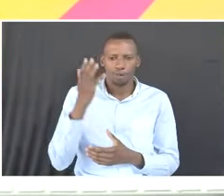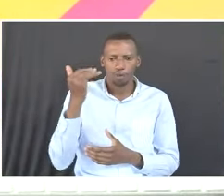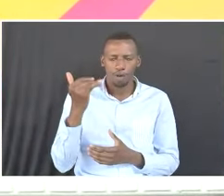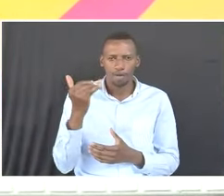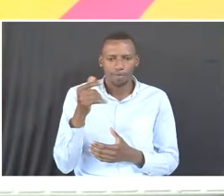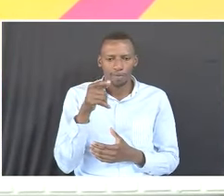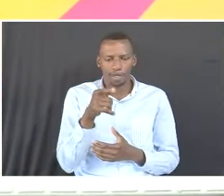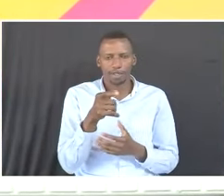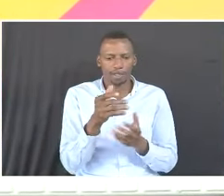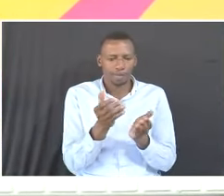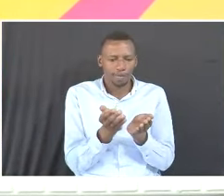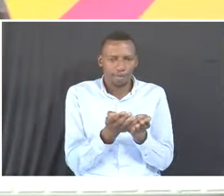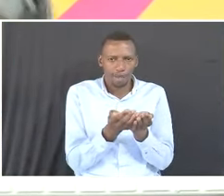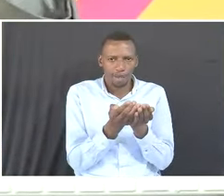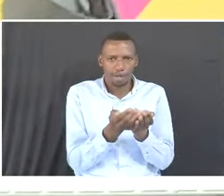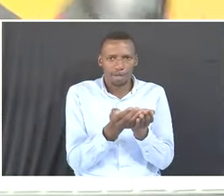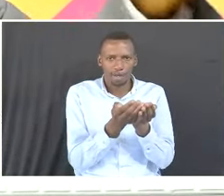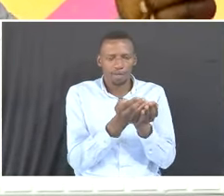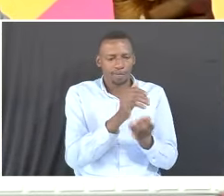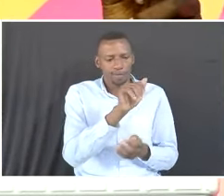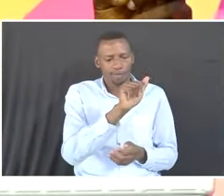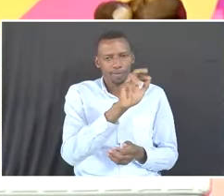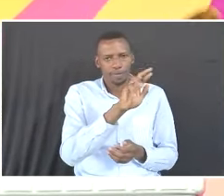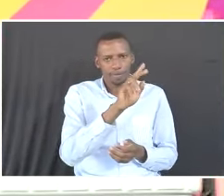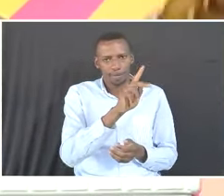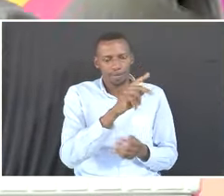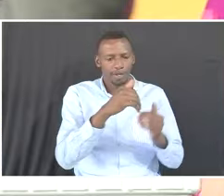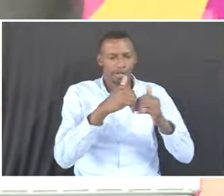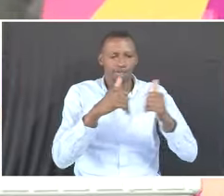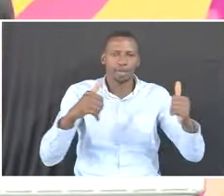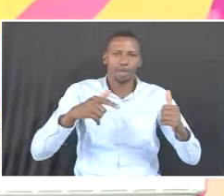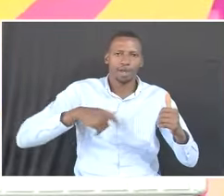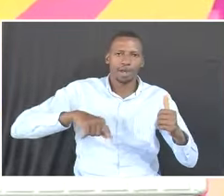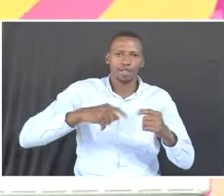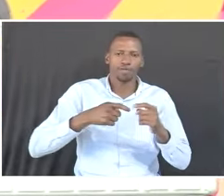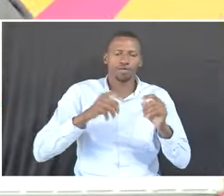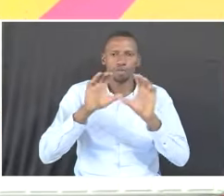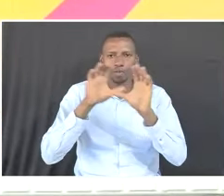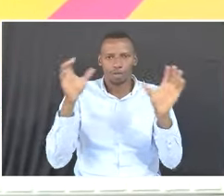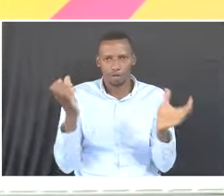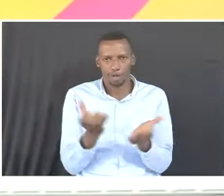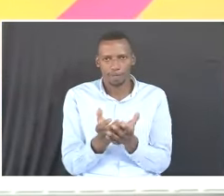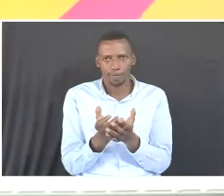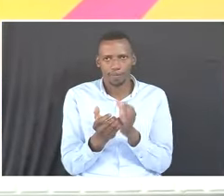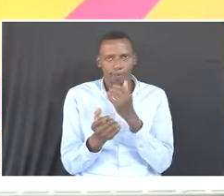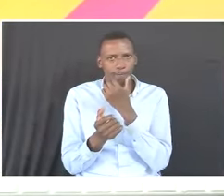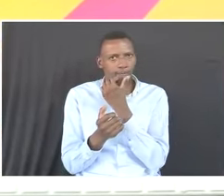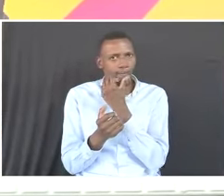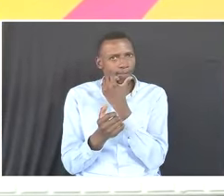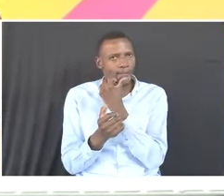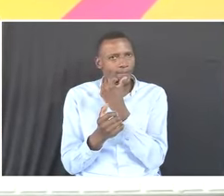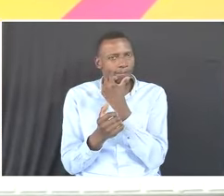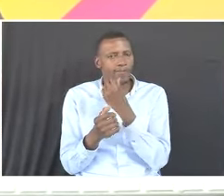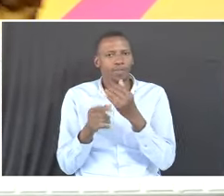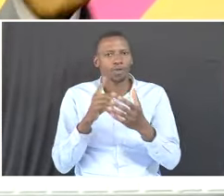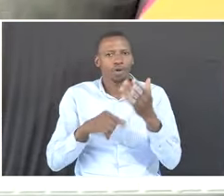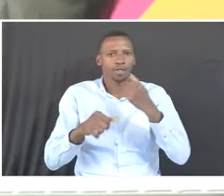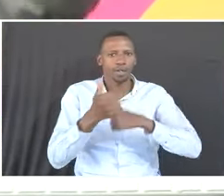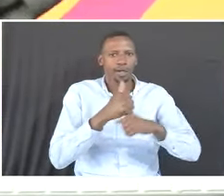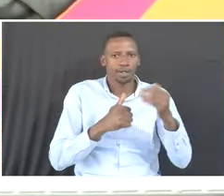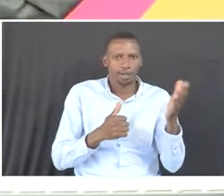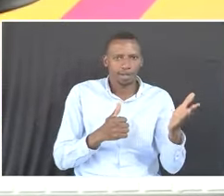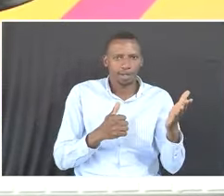has separated us from the world. What was the act on Mount Calvary? It was